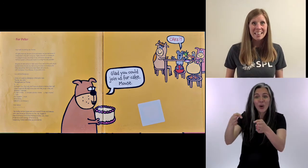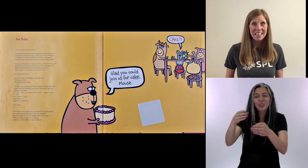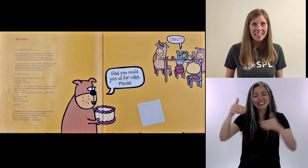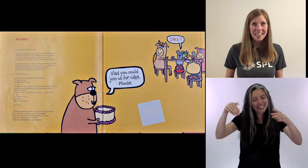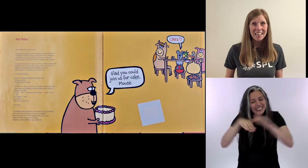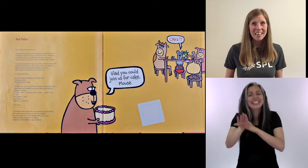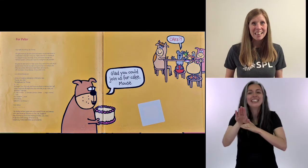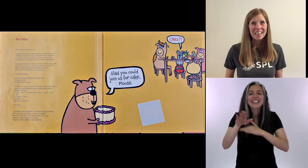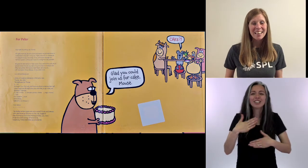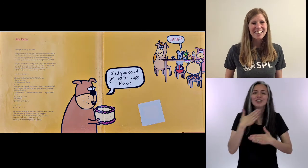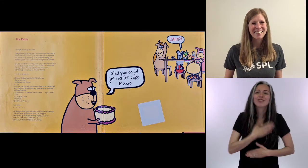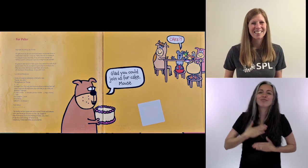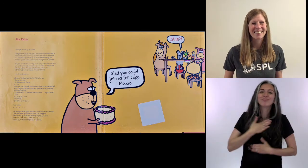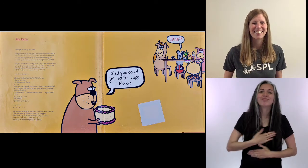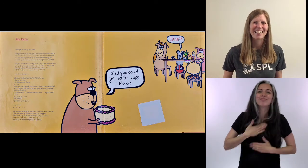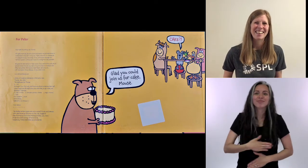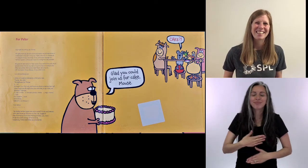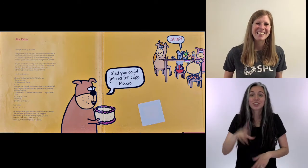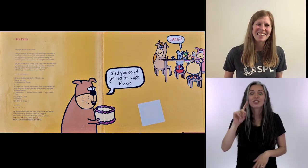Cake?